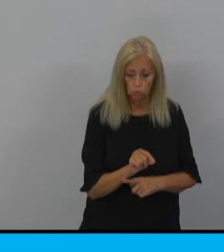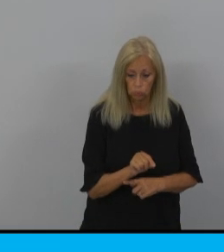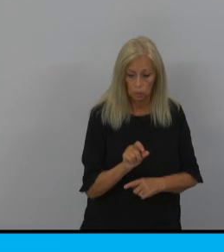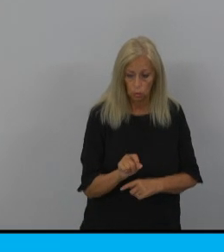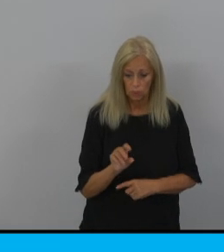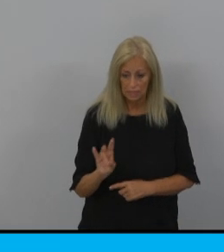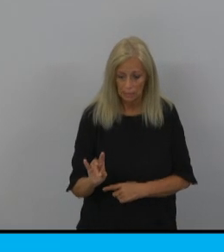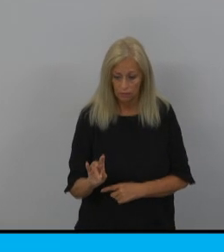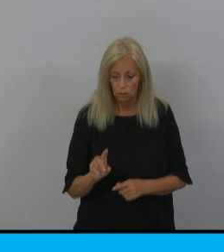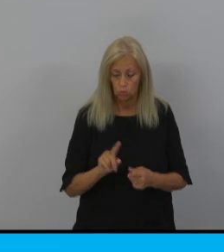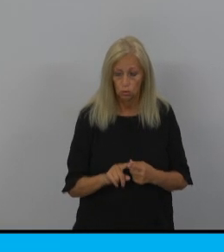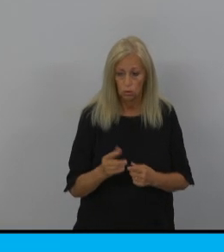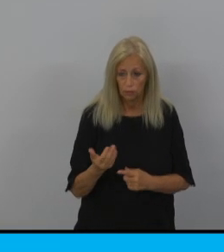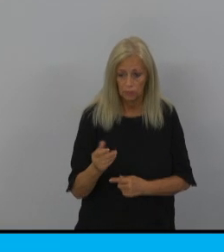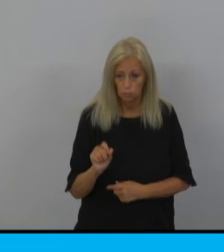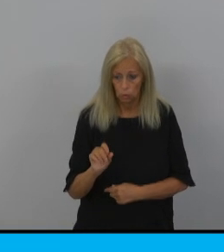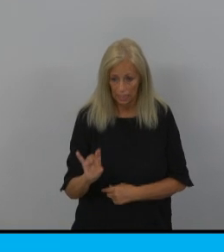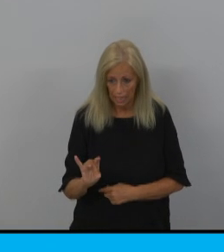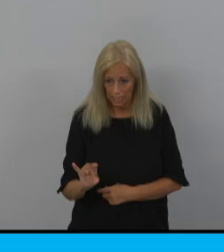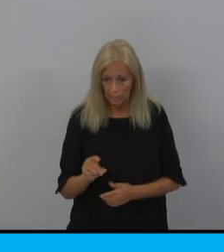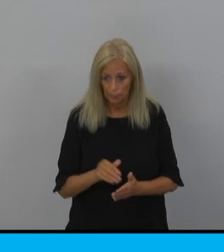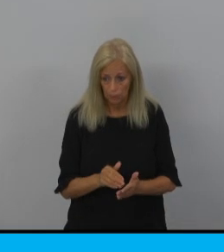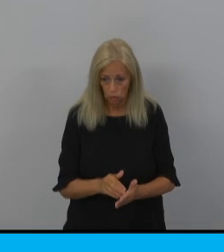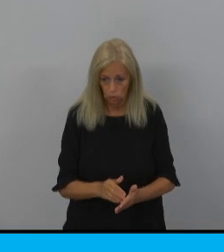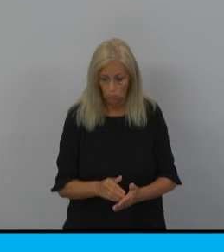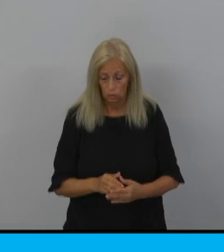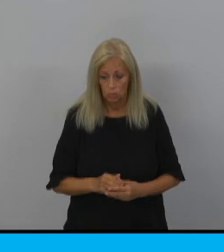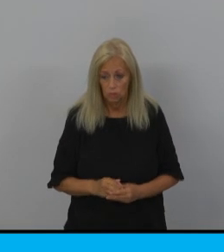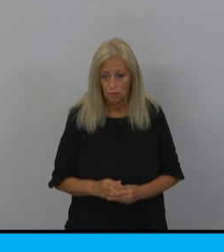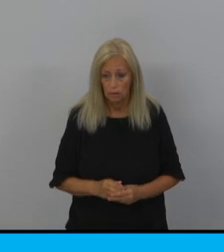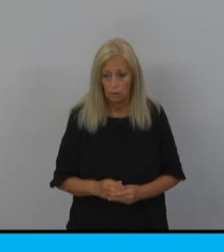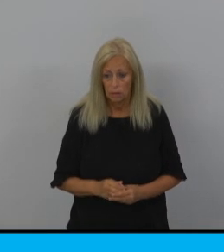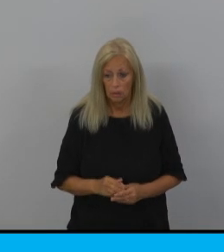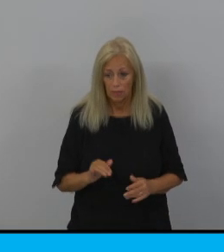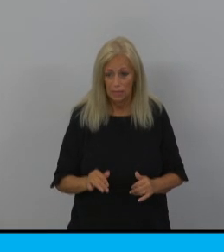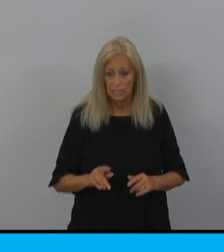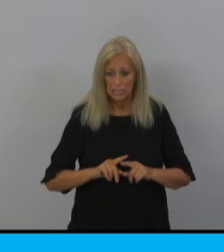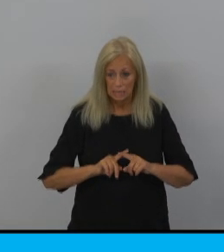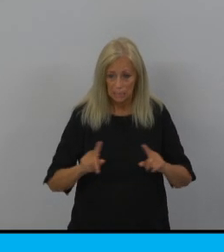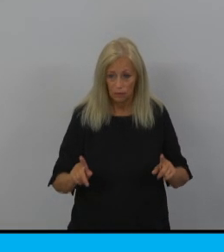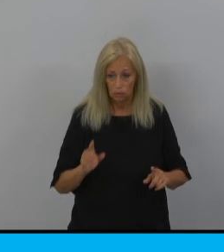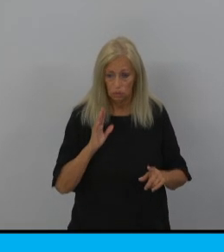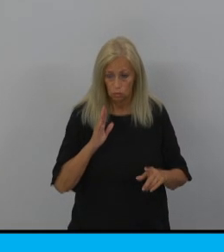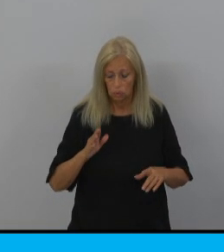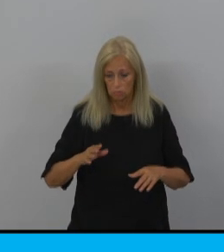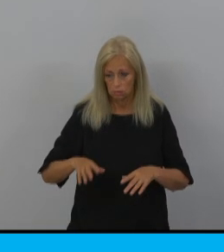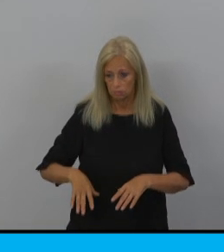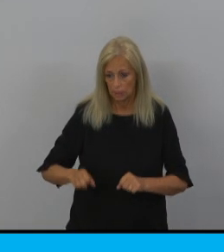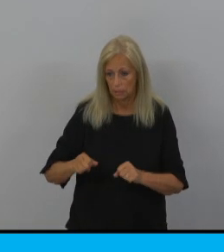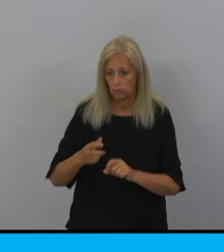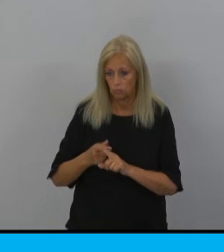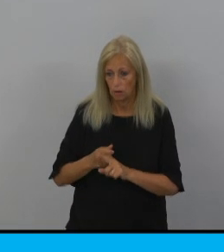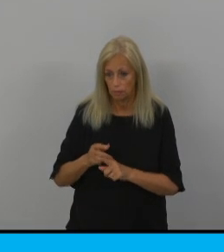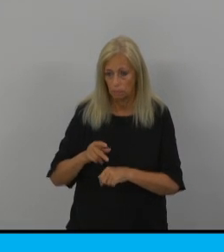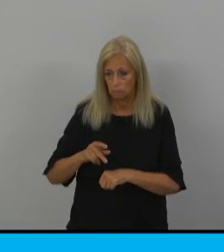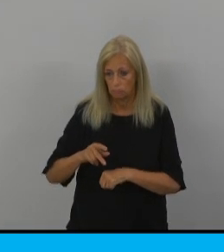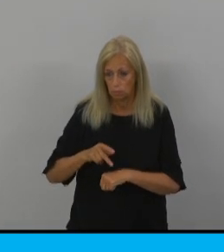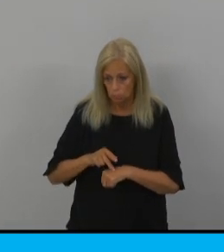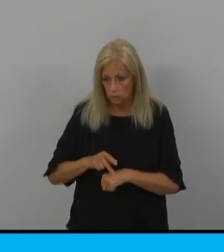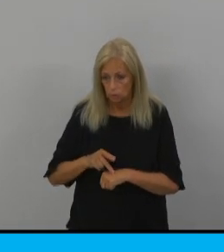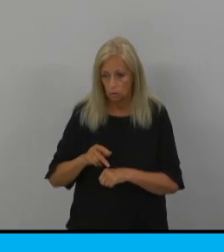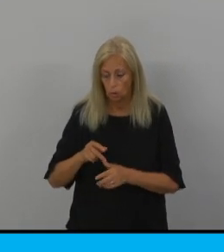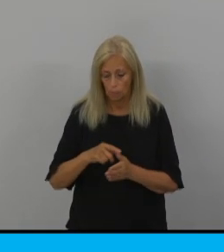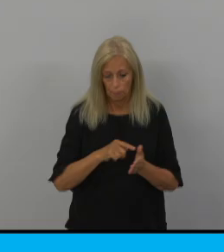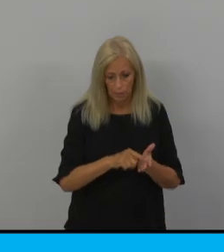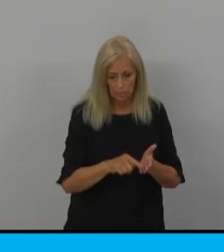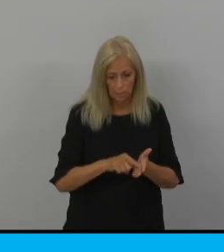to 15.8 million, and then that difference will be picked up in principal payments. So looking at